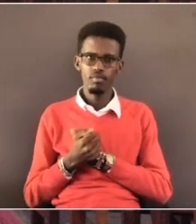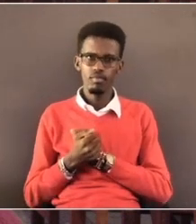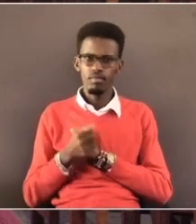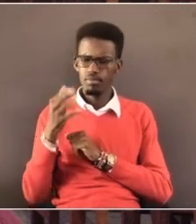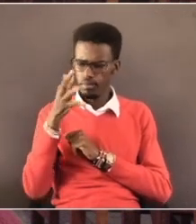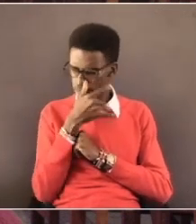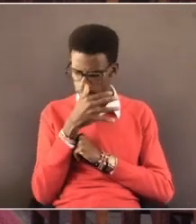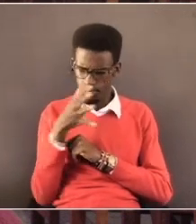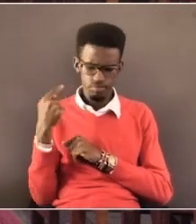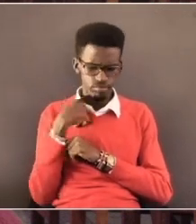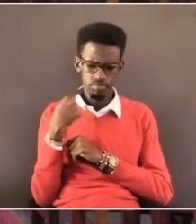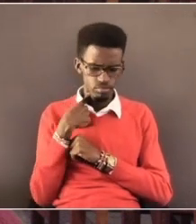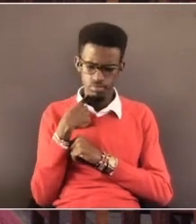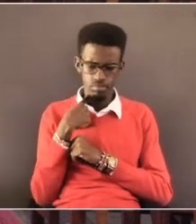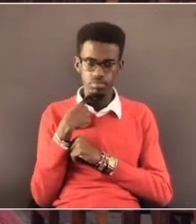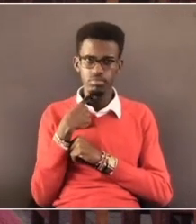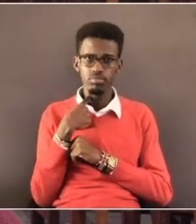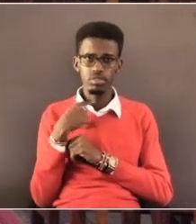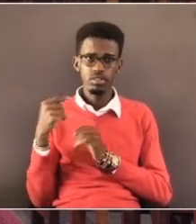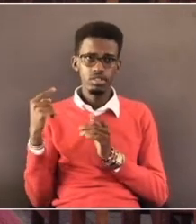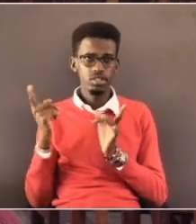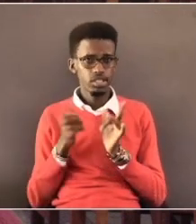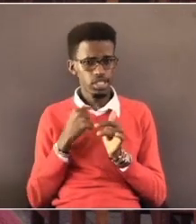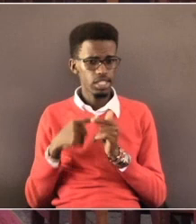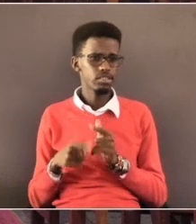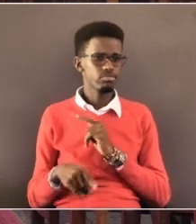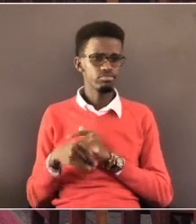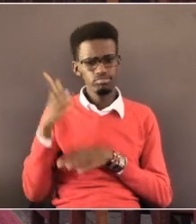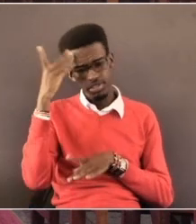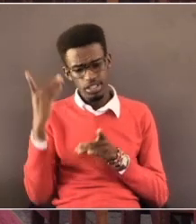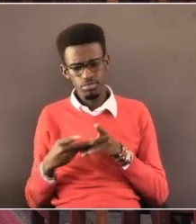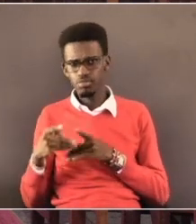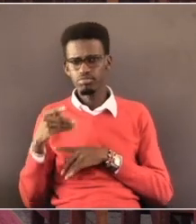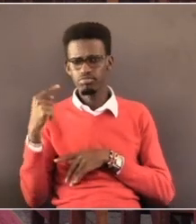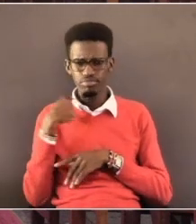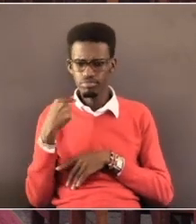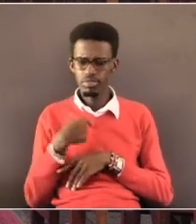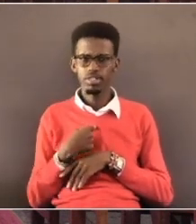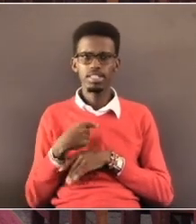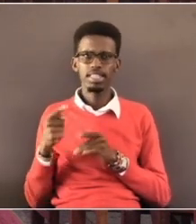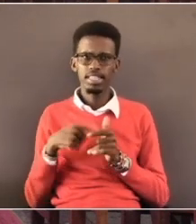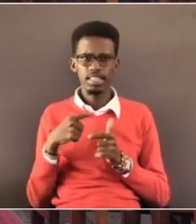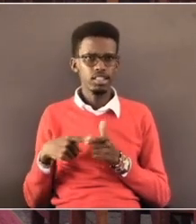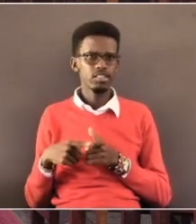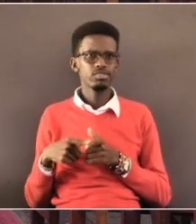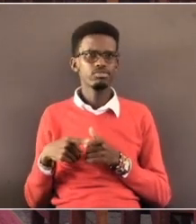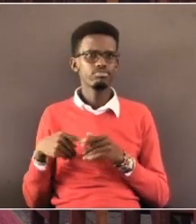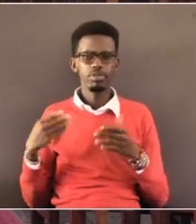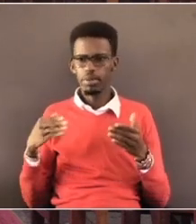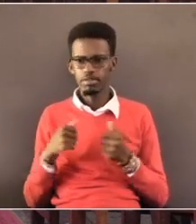cheating. Non-negotiable is stealing from me. Non-negotiable is messing around with my